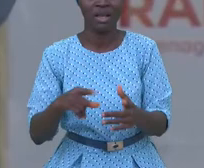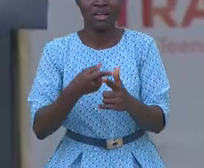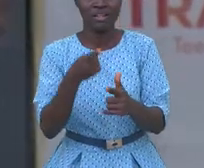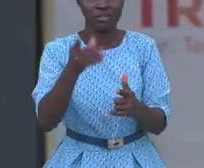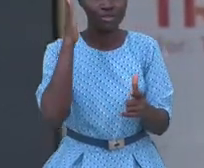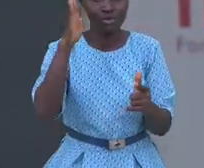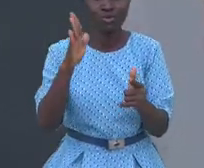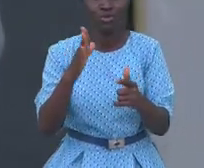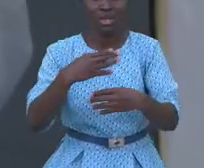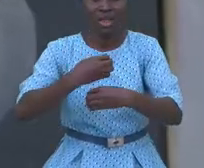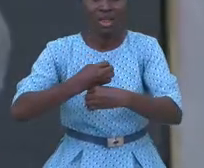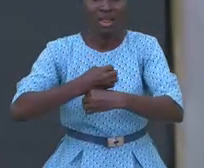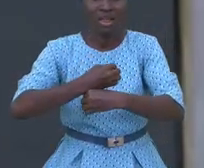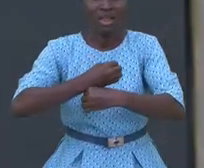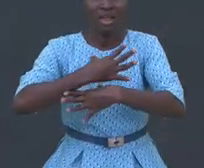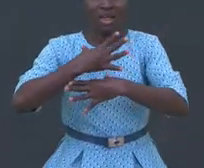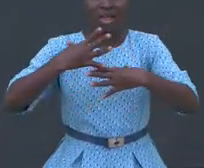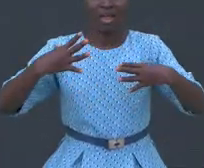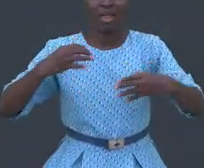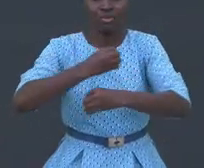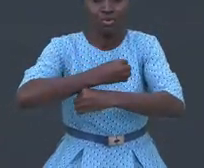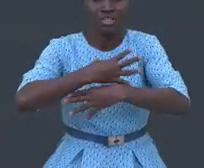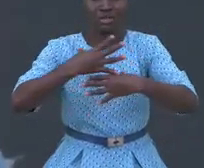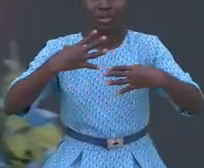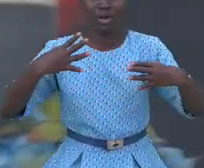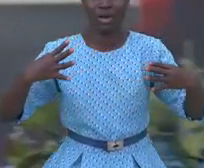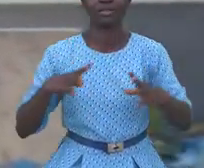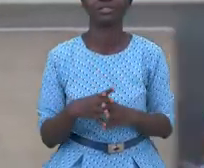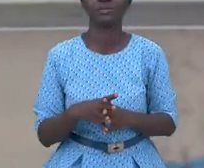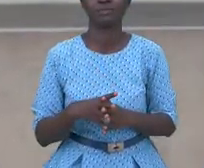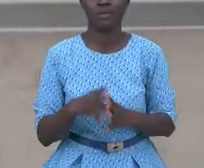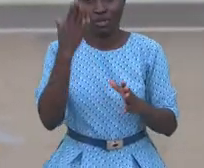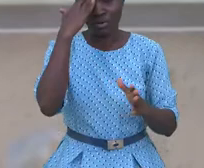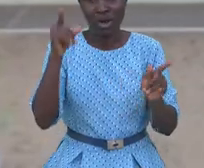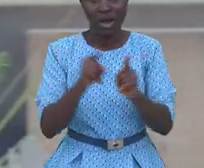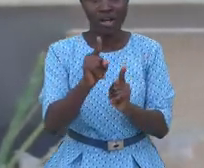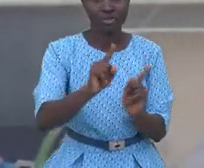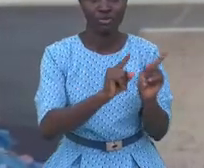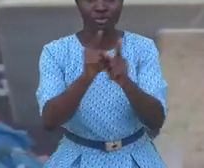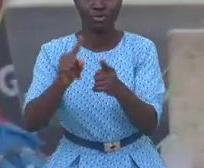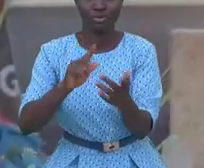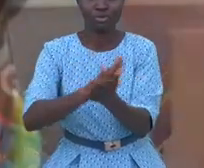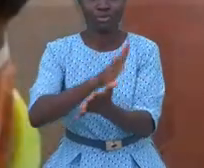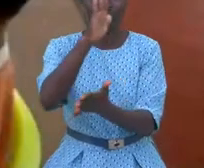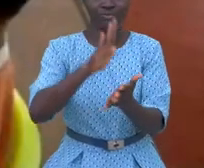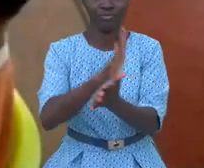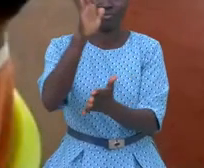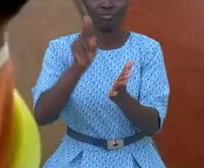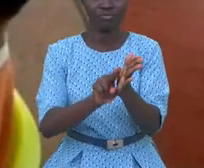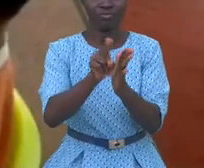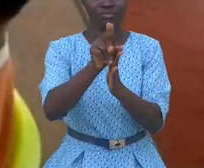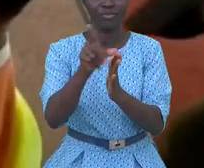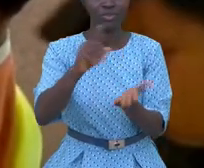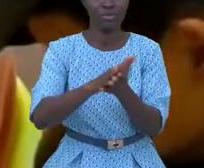expand, expand. You know, as we go to college, university, we become